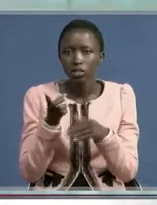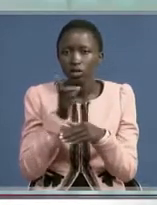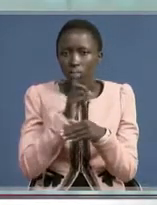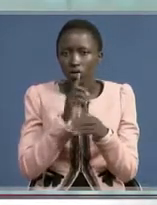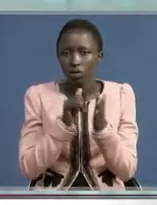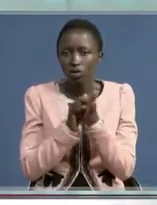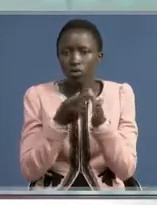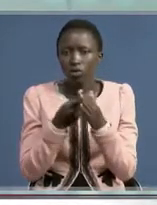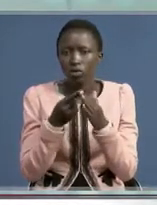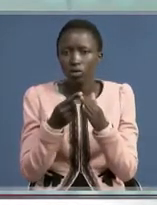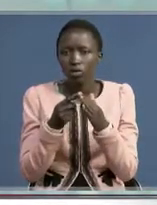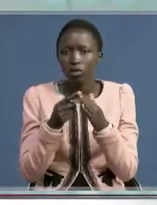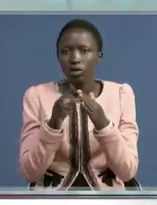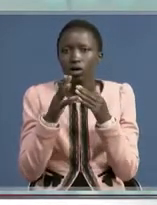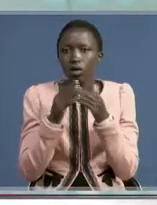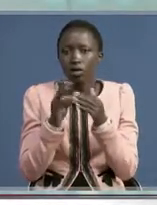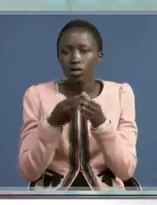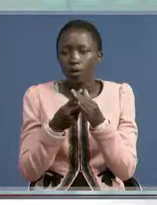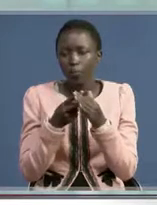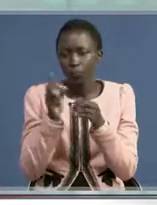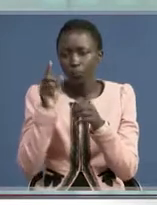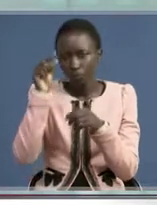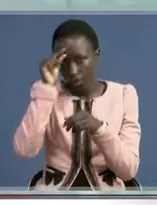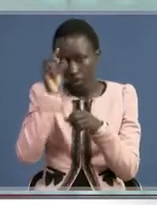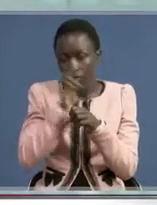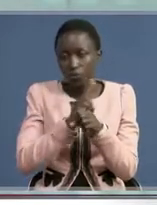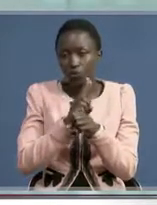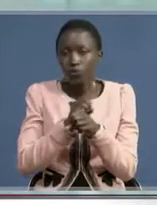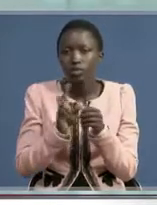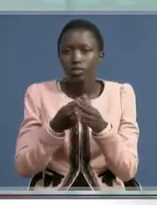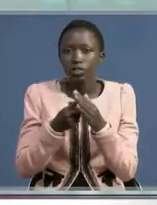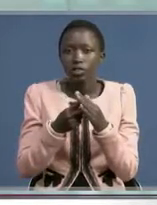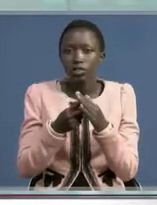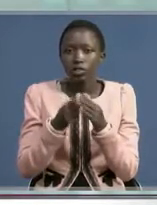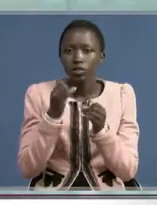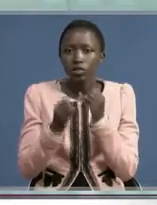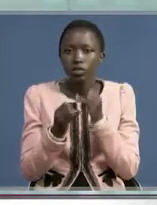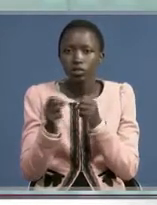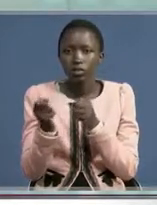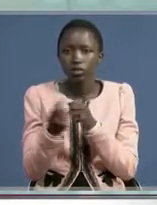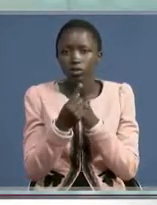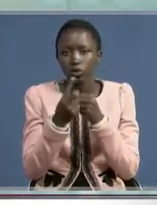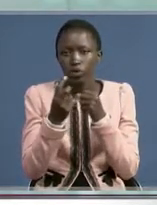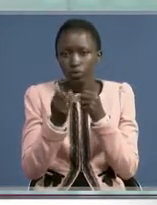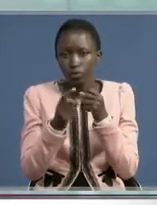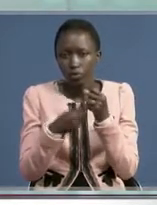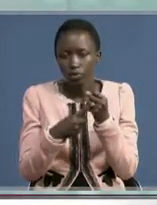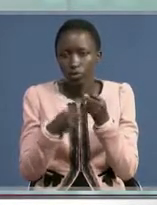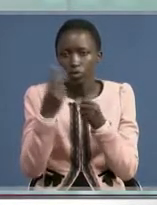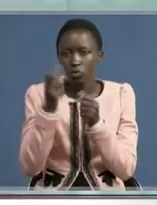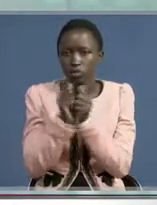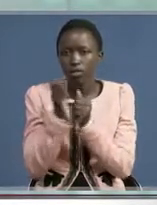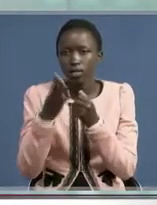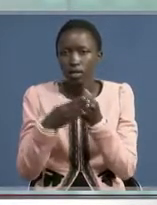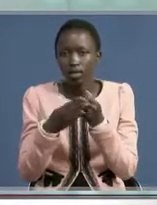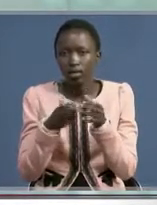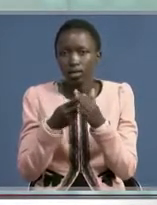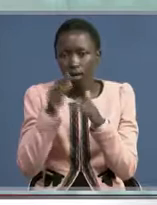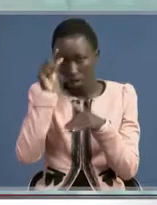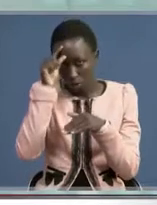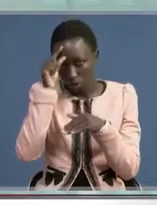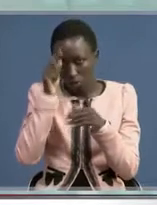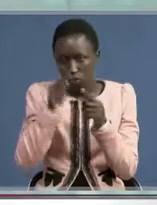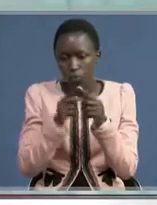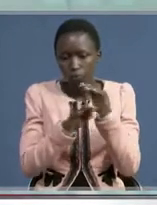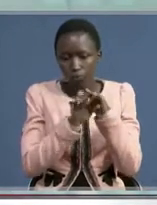measures that will guard government expenditure for the financial year ending June 30th, 2019. As the government seeks to